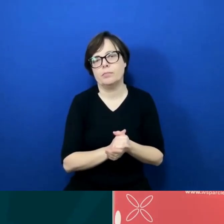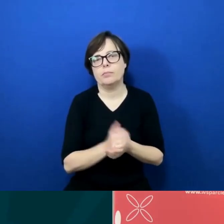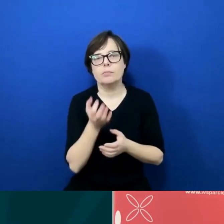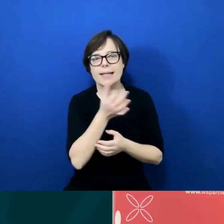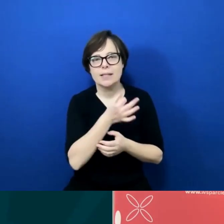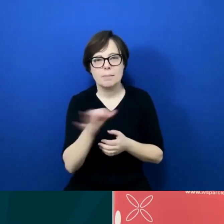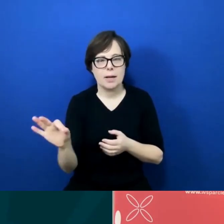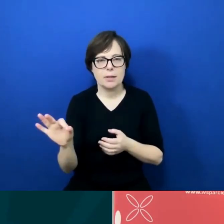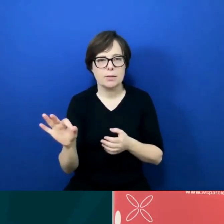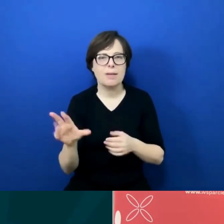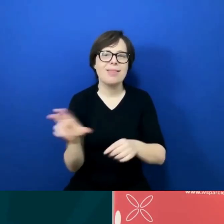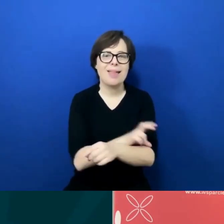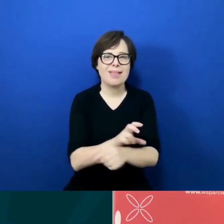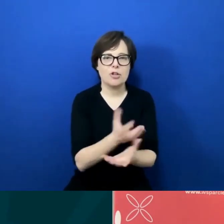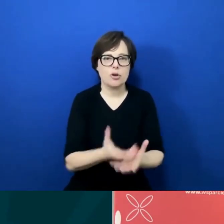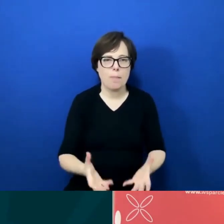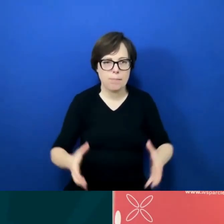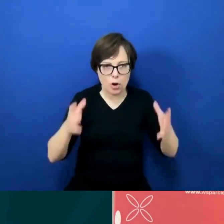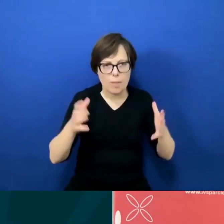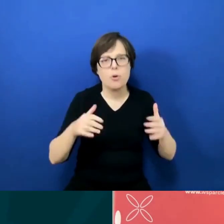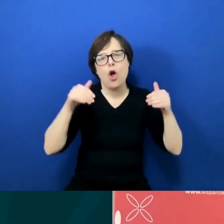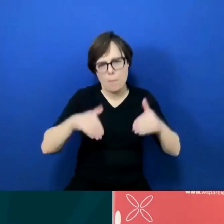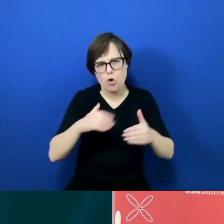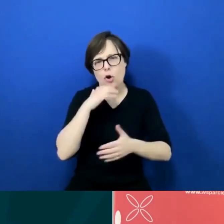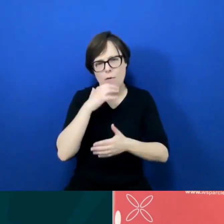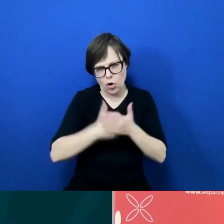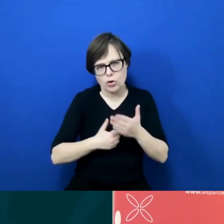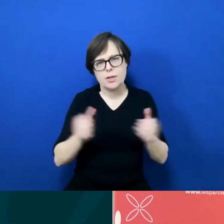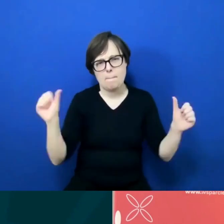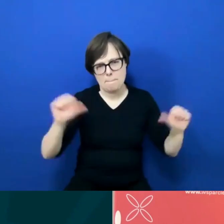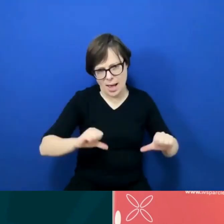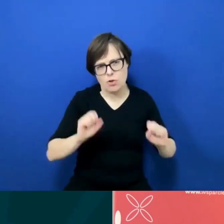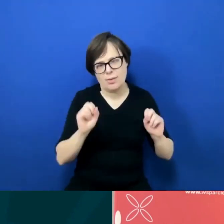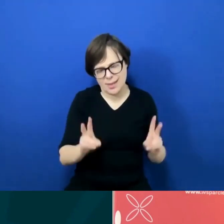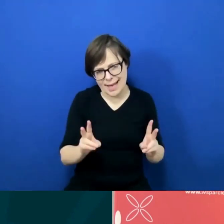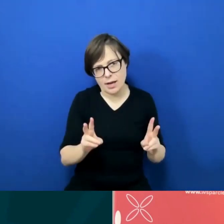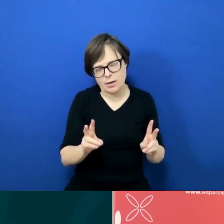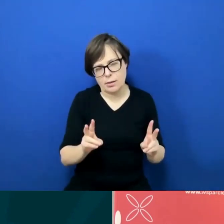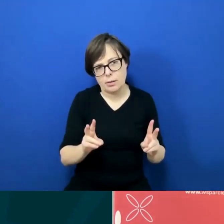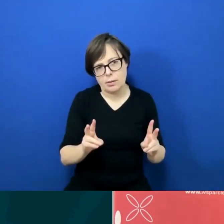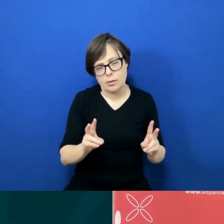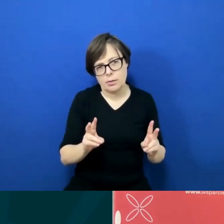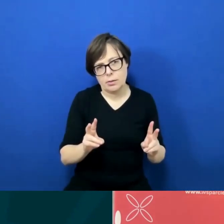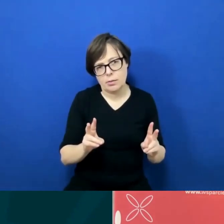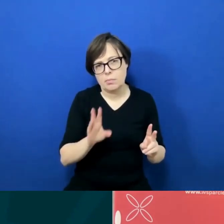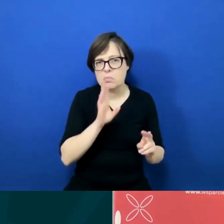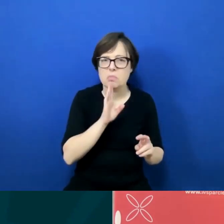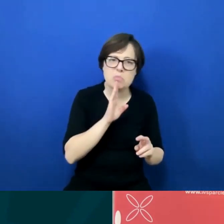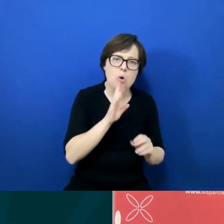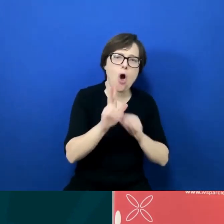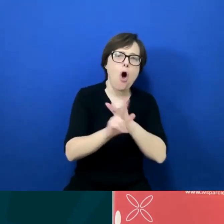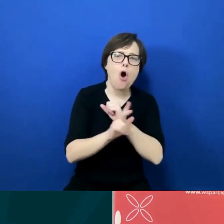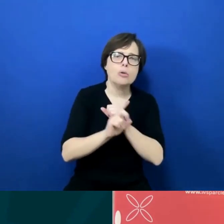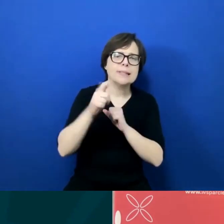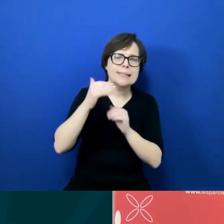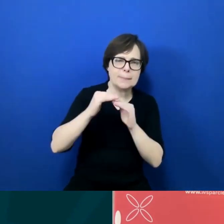a concrete structure in the 81st centimeters of the soil. So this is where all